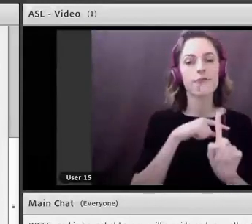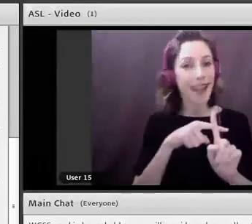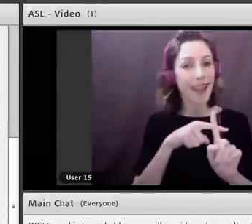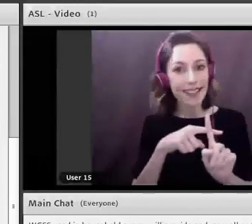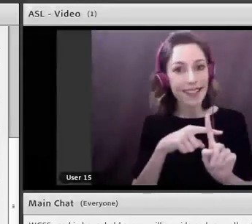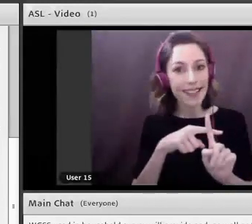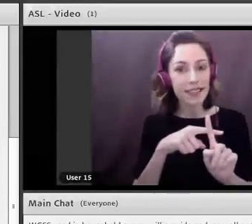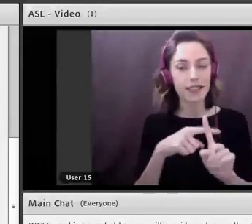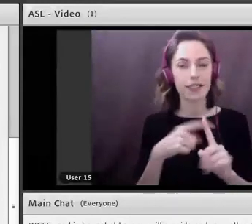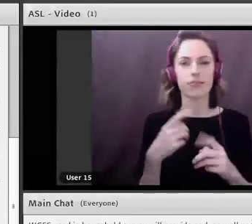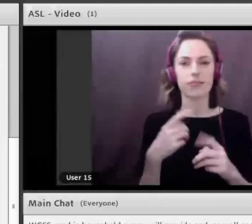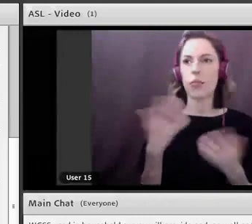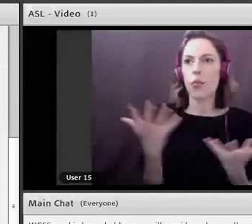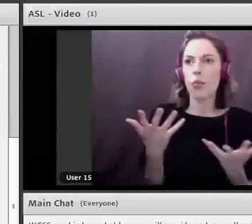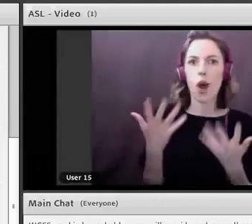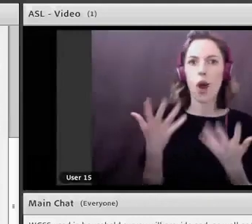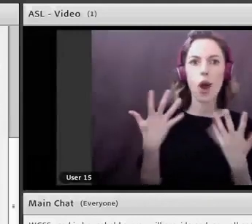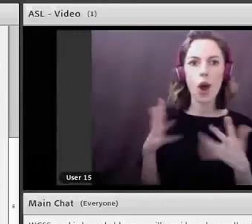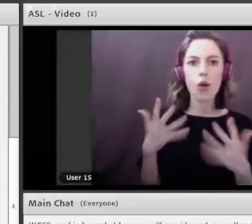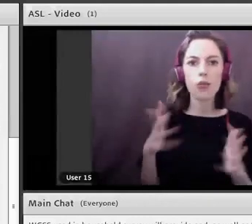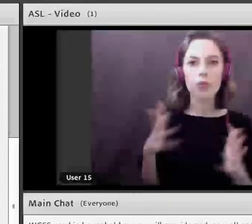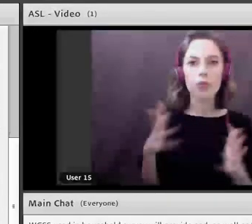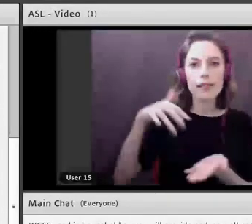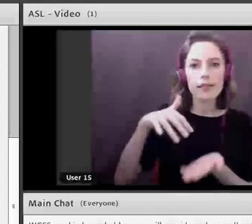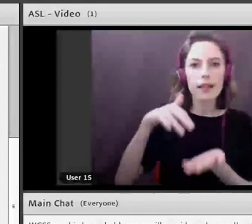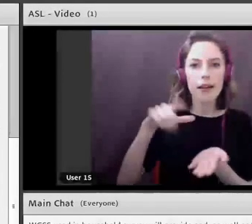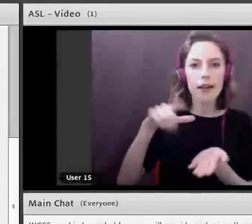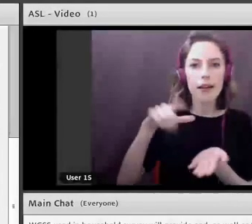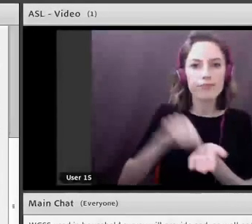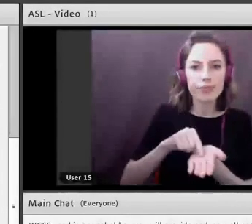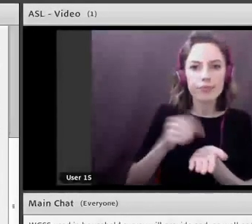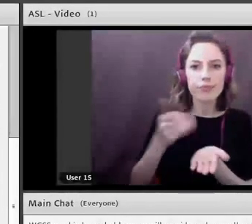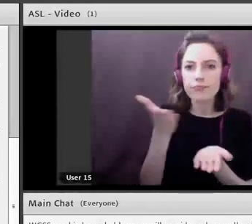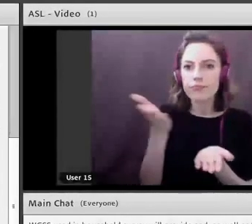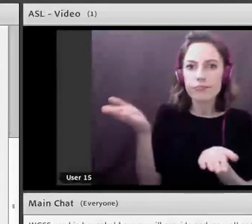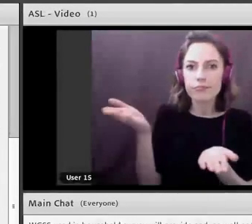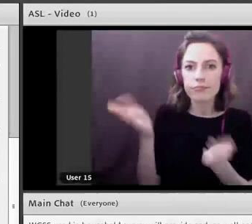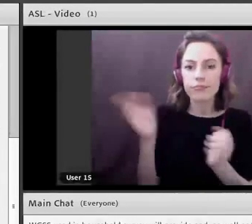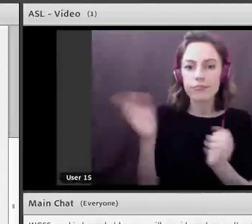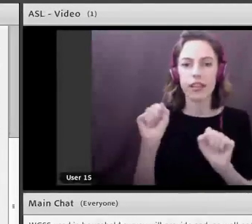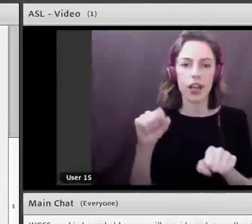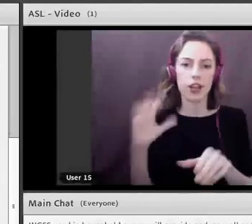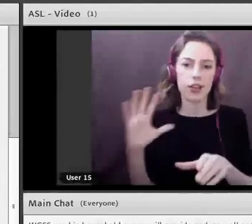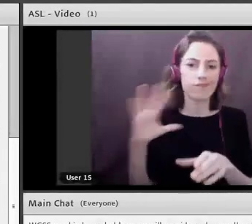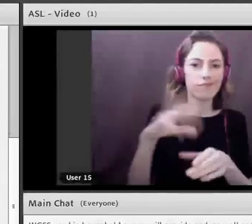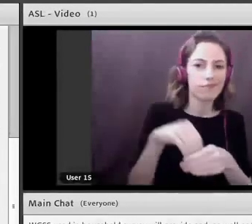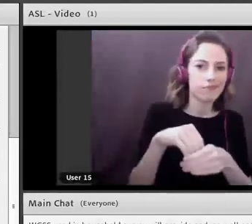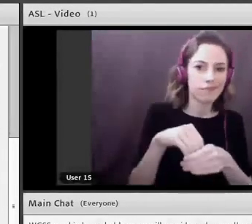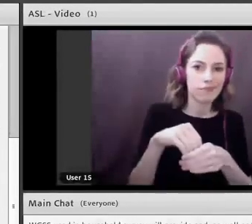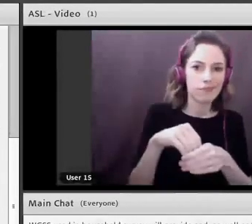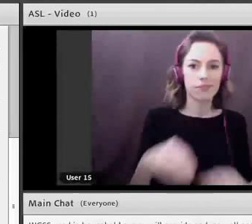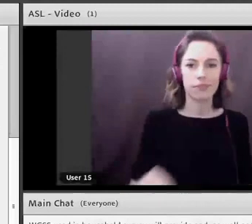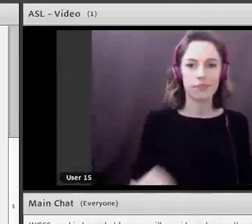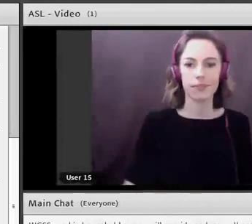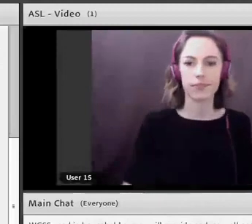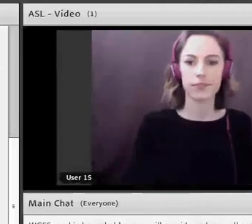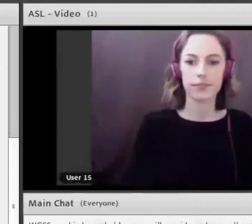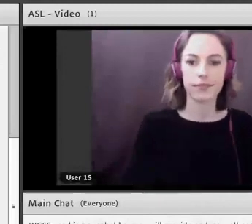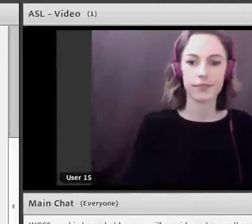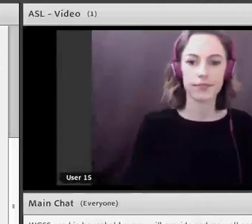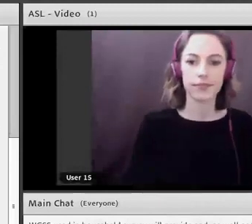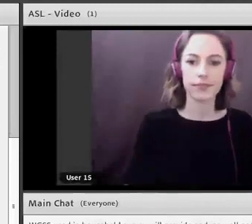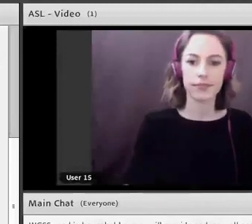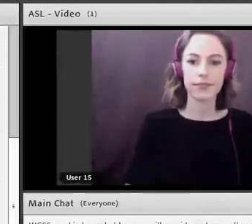then the decisions lower down. Okay. That was all. Thank you so much, Edward. And